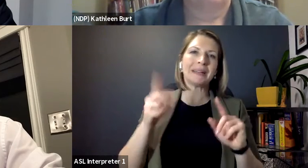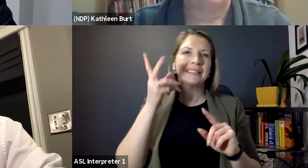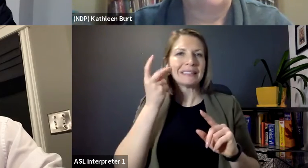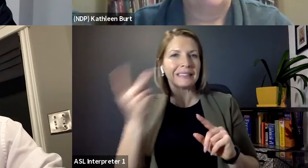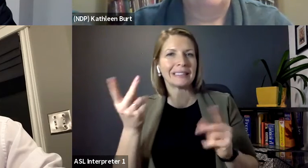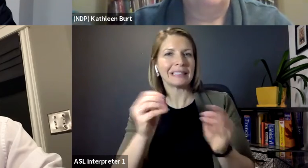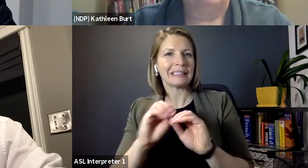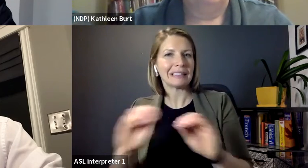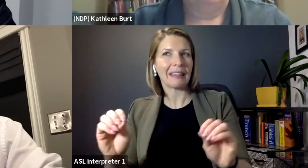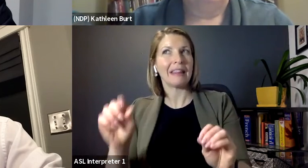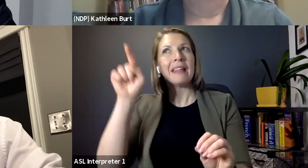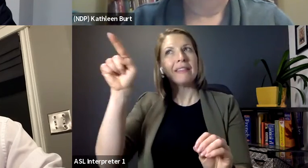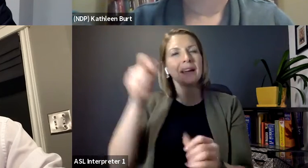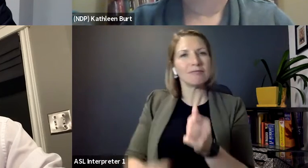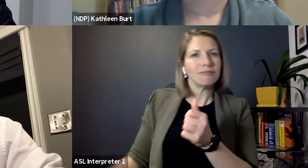average person.